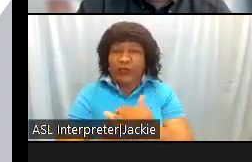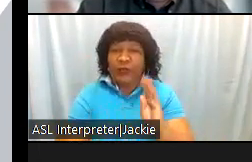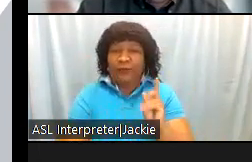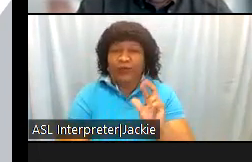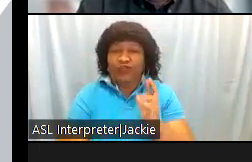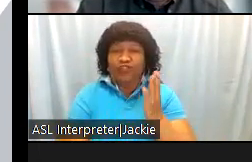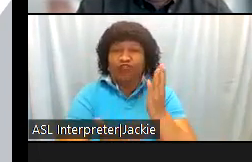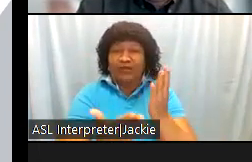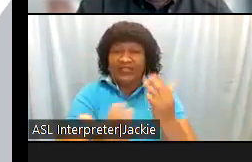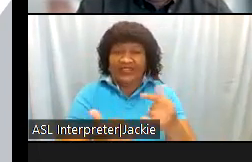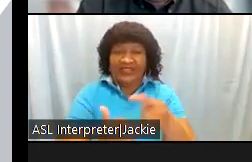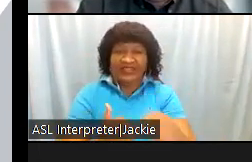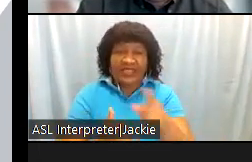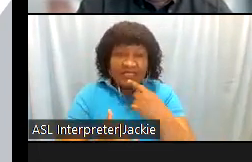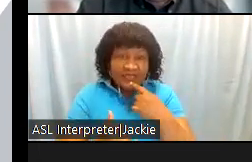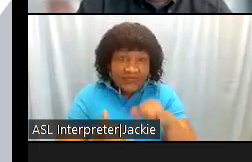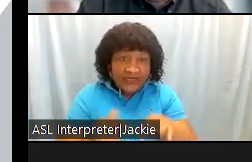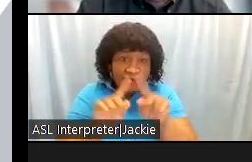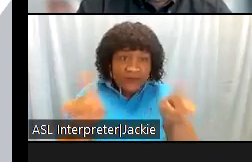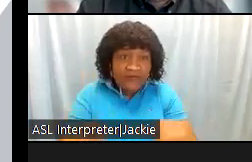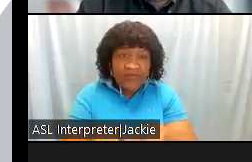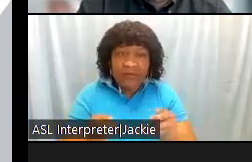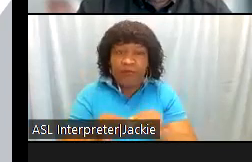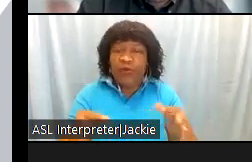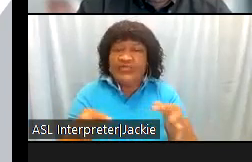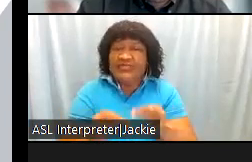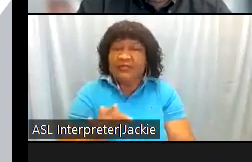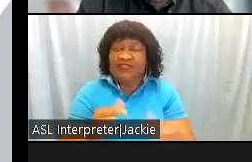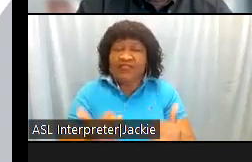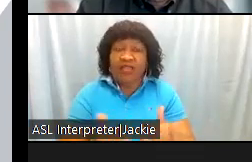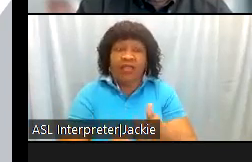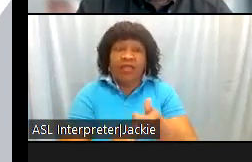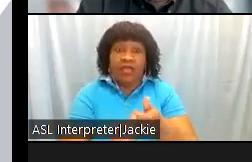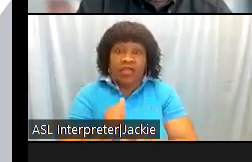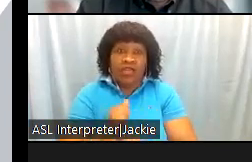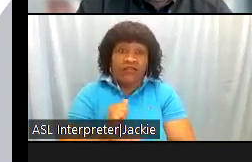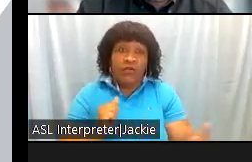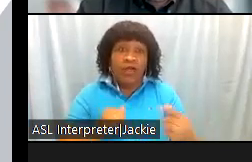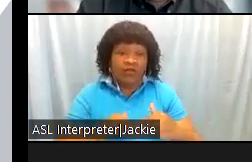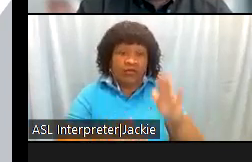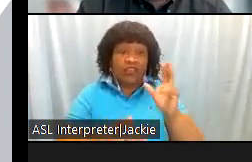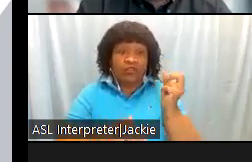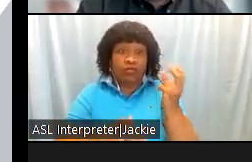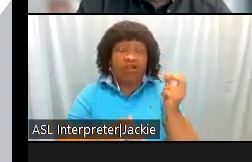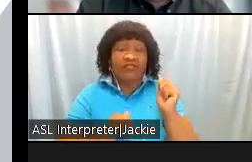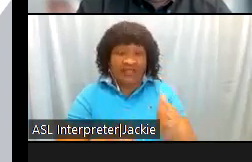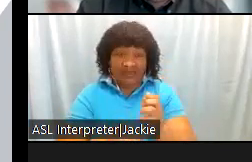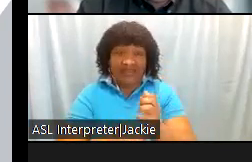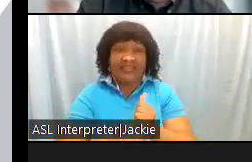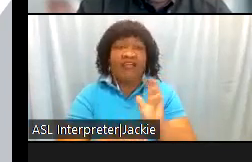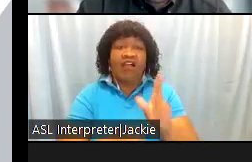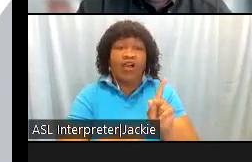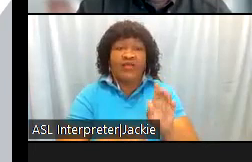recommendation have been simplified. It's basically everyone 12 years and older is eligible for an